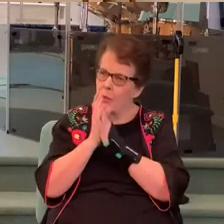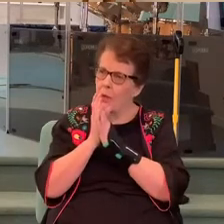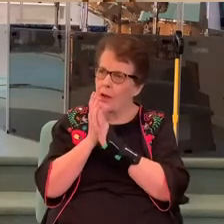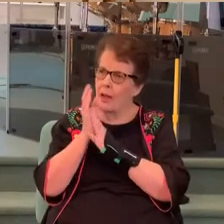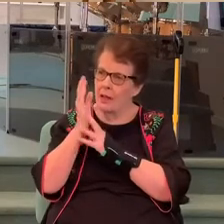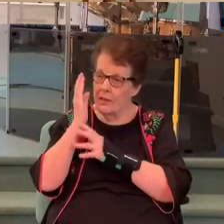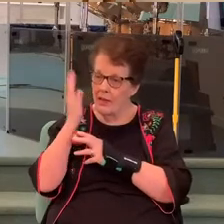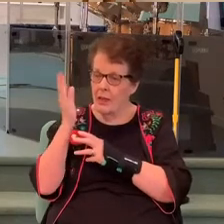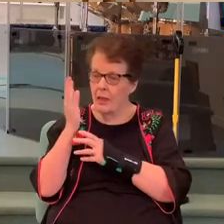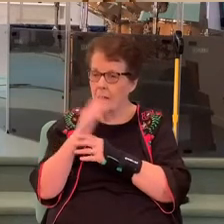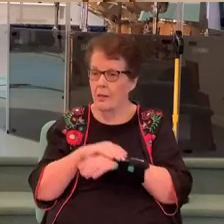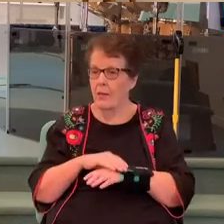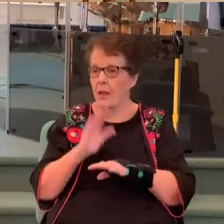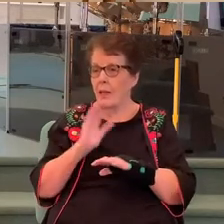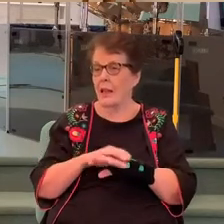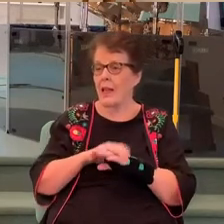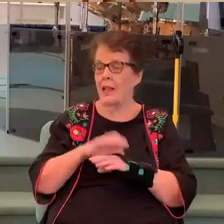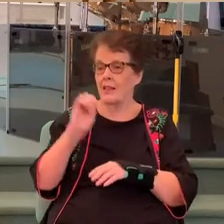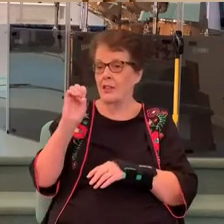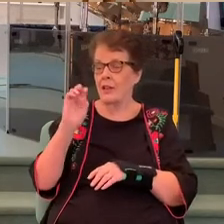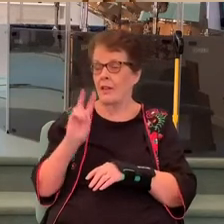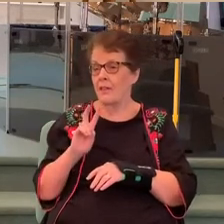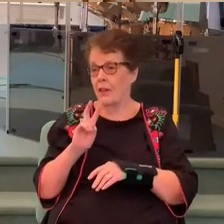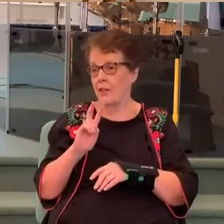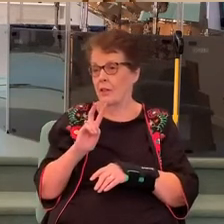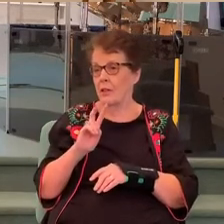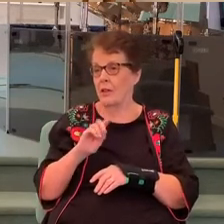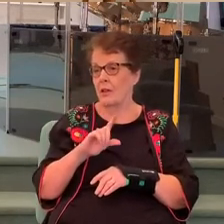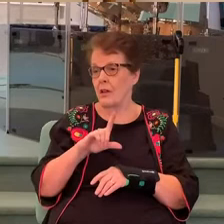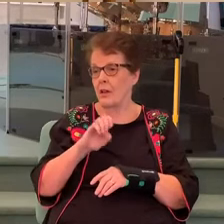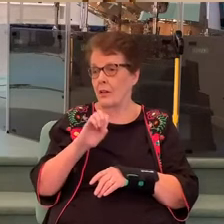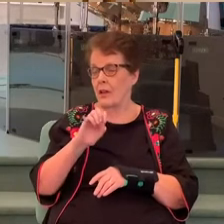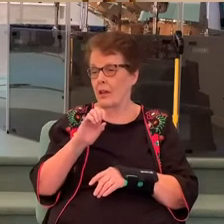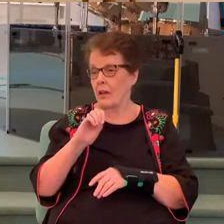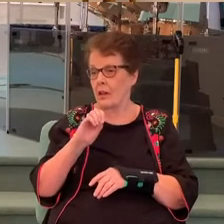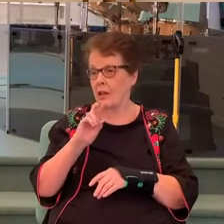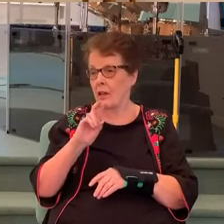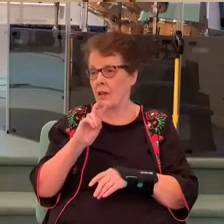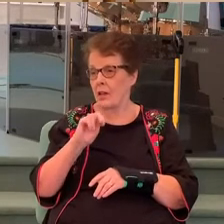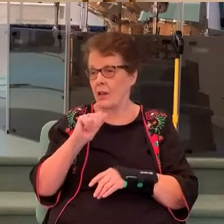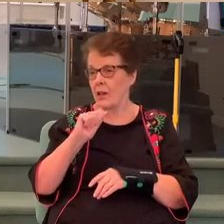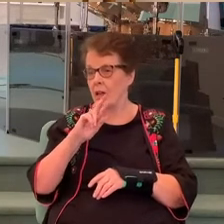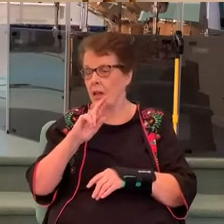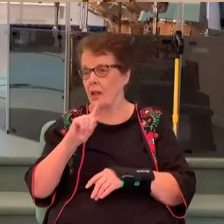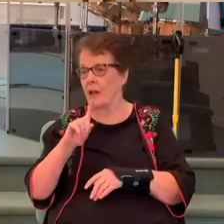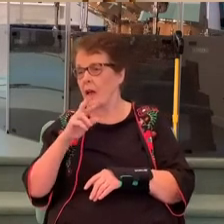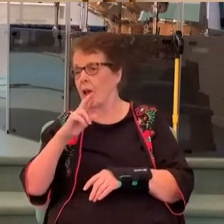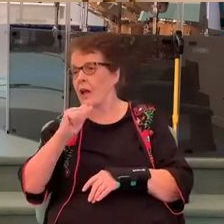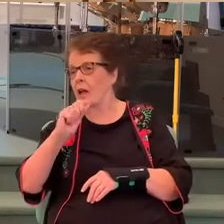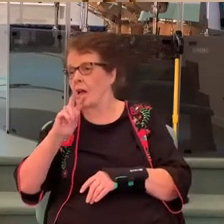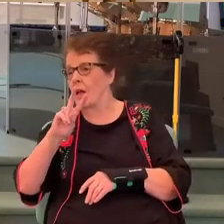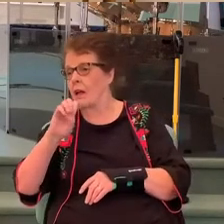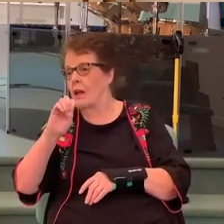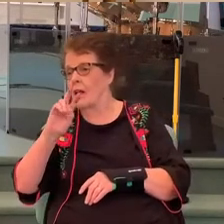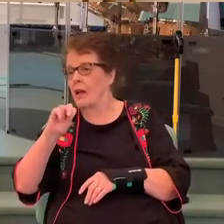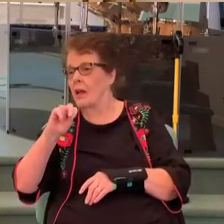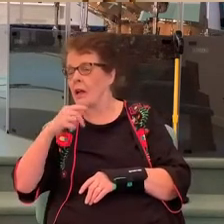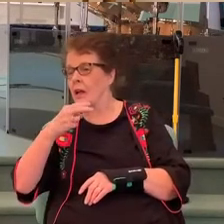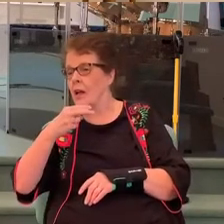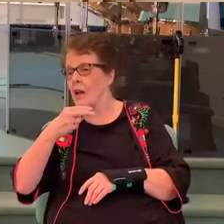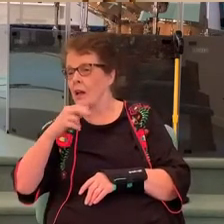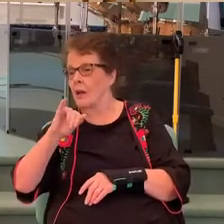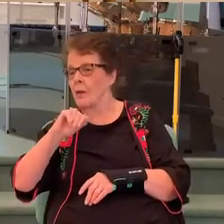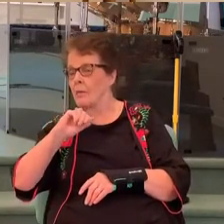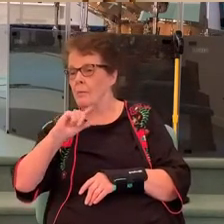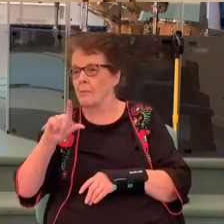evangelist known for his focus on prayer. His name was Leonard Ravenhill. Listen to this quote. I'm going to read it slow. Probably have to read it